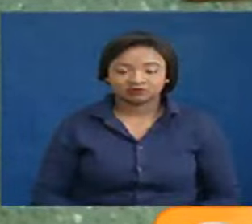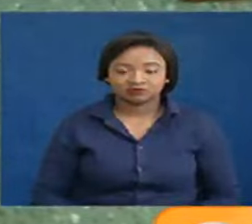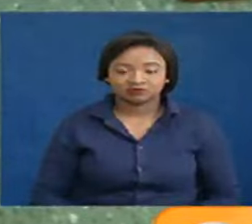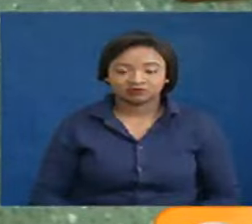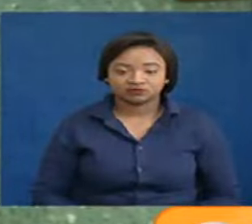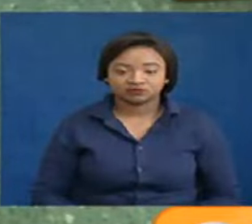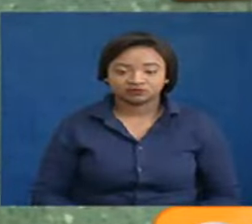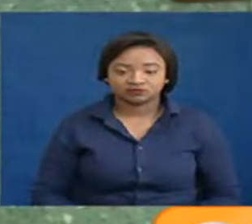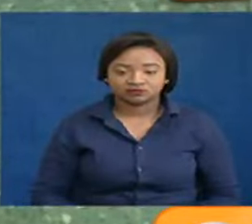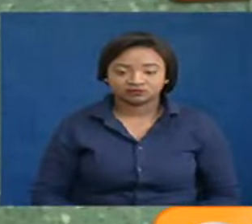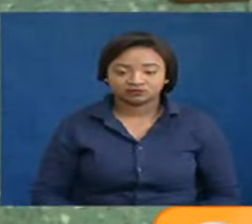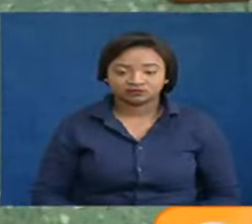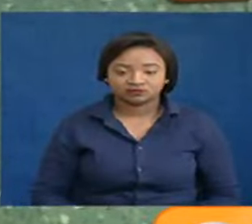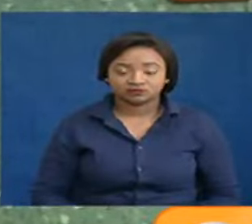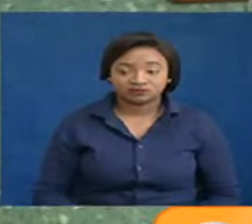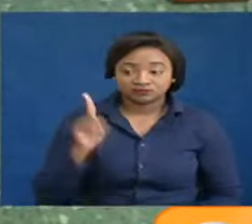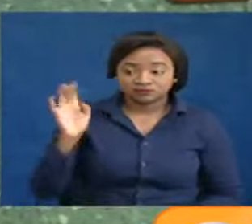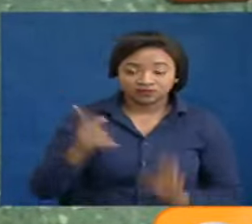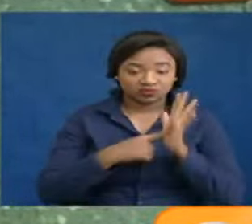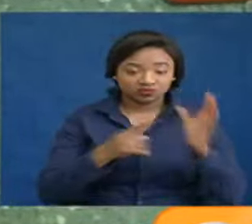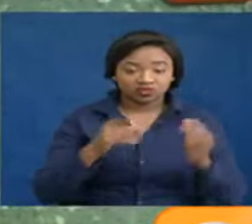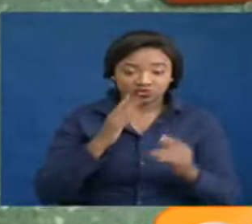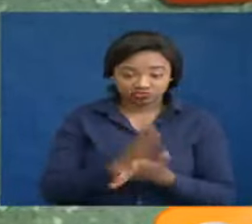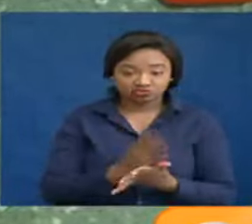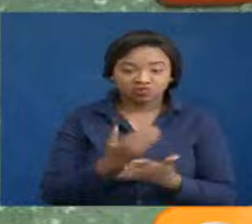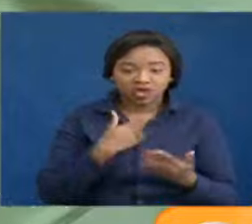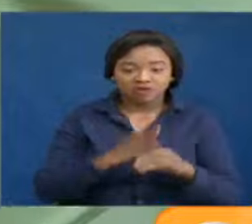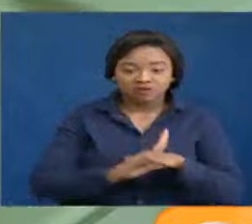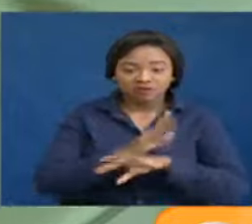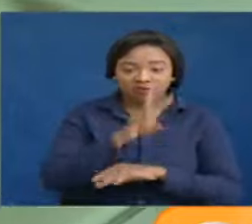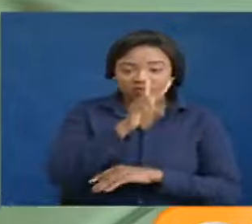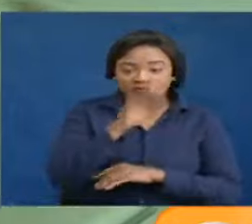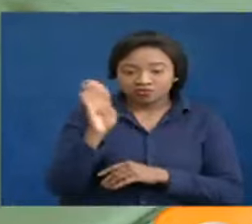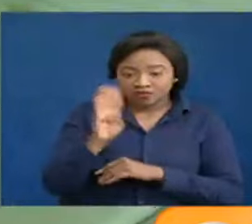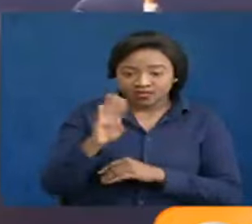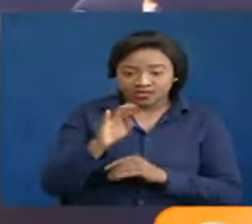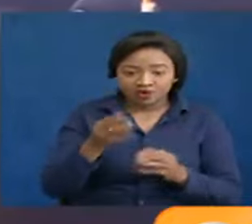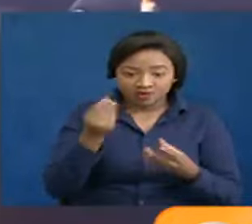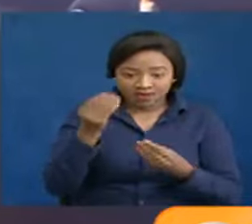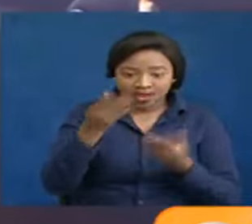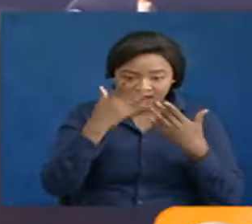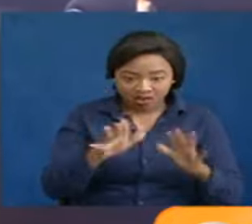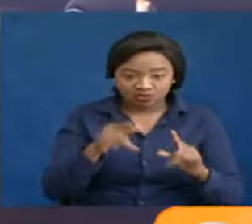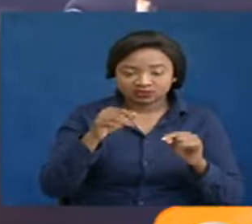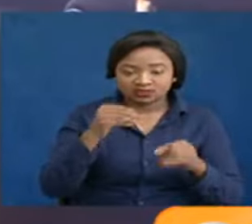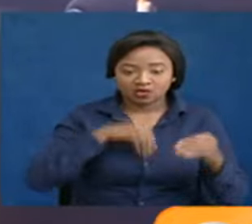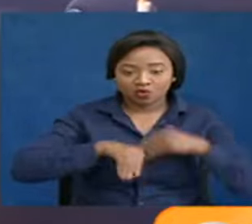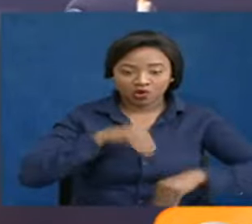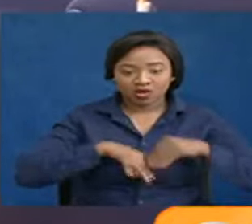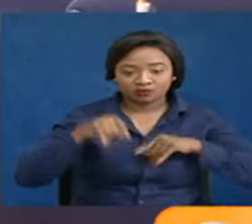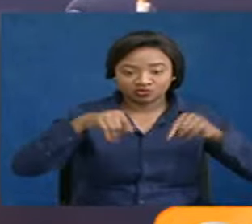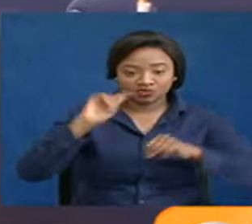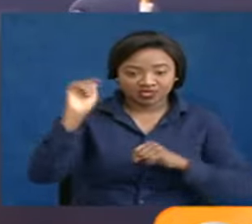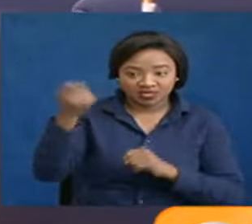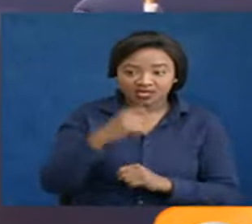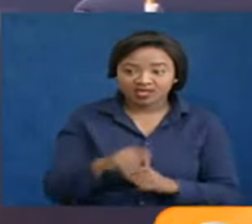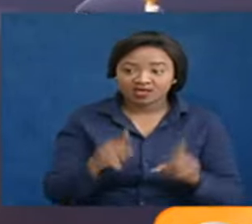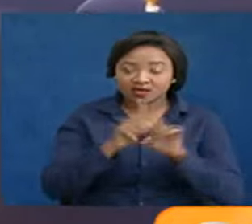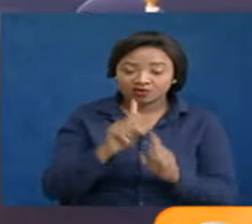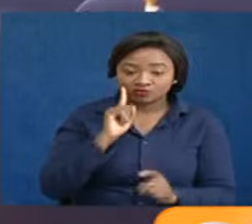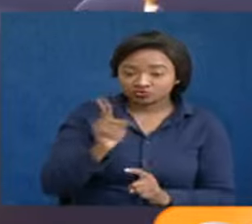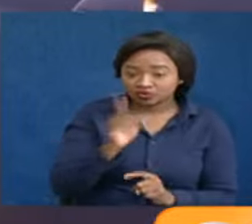It is estimated that over 2 billion shillings is lost to corruption every day in Kenya, an amount that the Cabinet Secretary for the National Treasury,